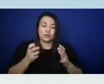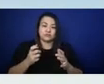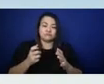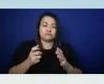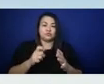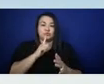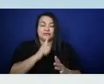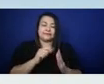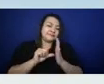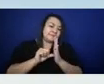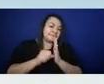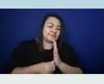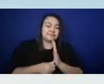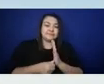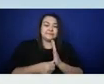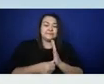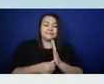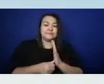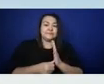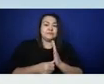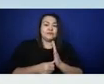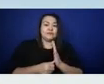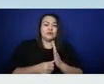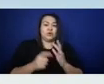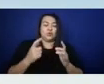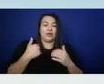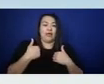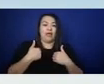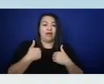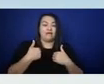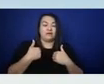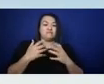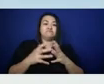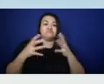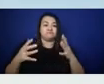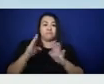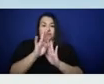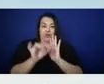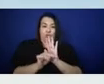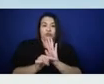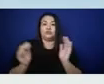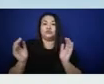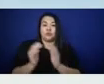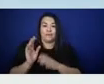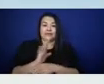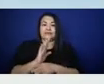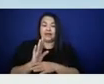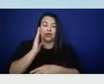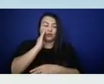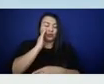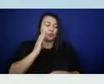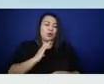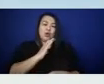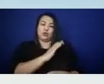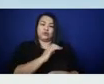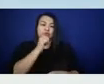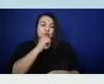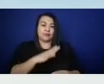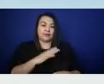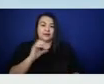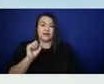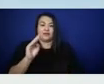we're covering everything that we possibly can. As far as the programs that are available to